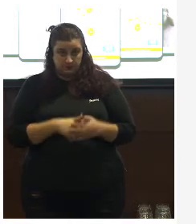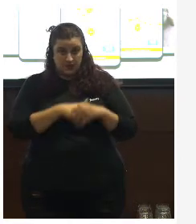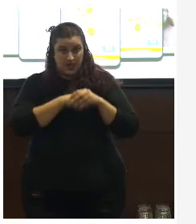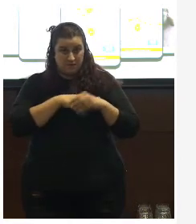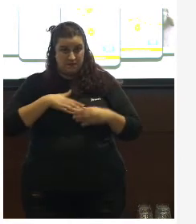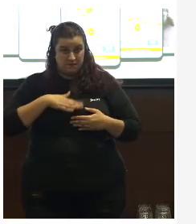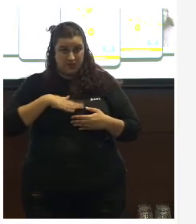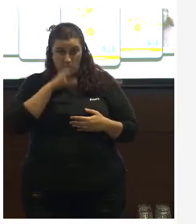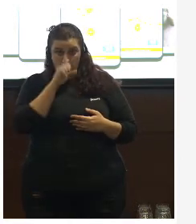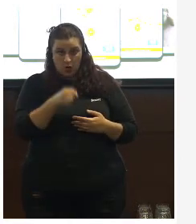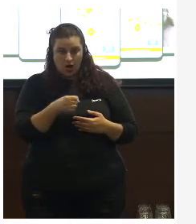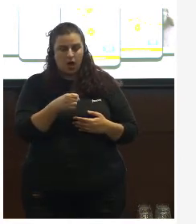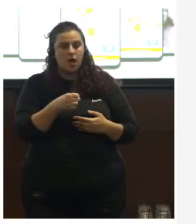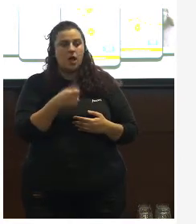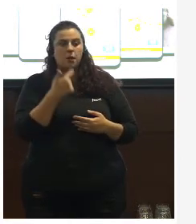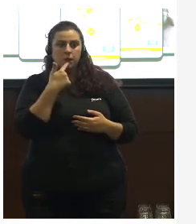said,